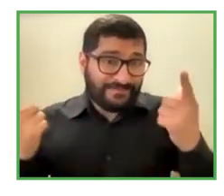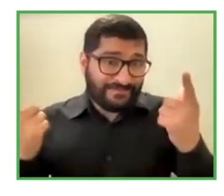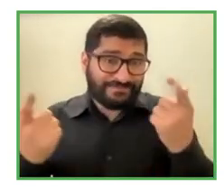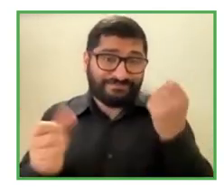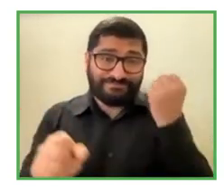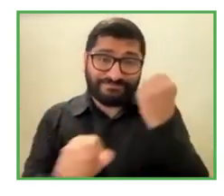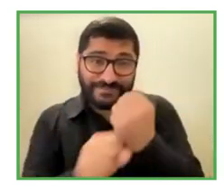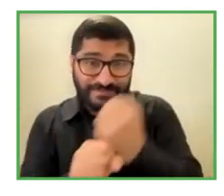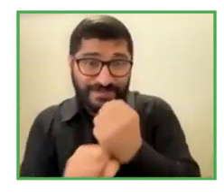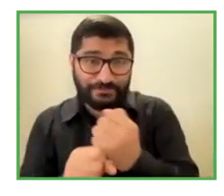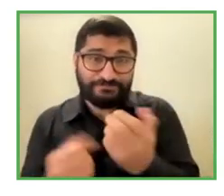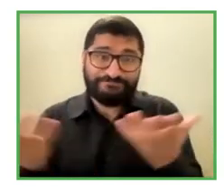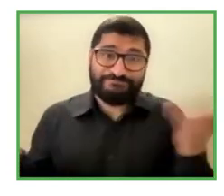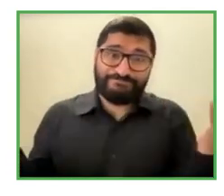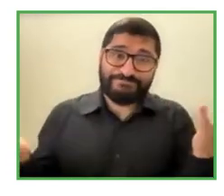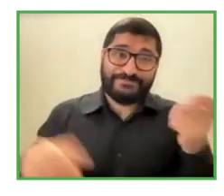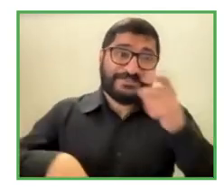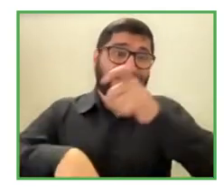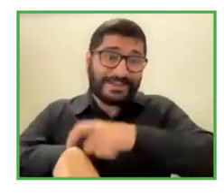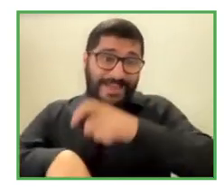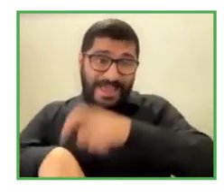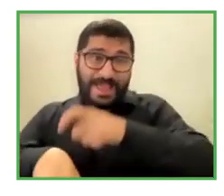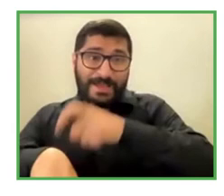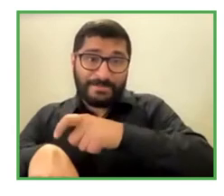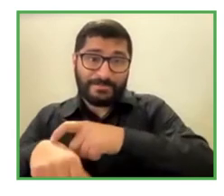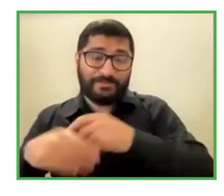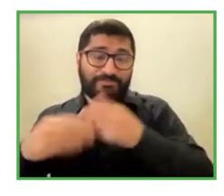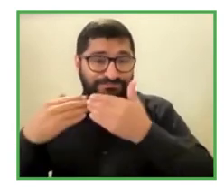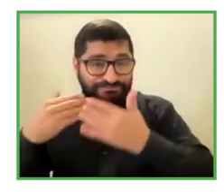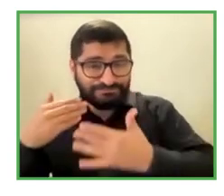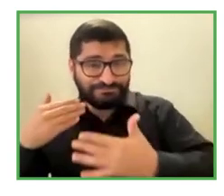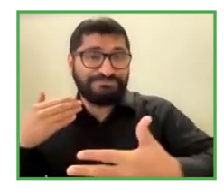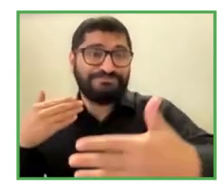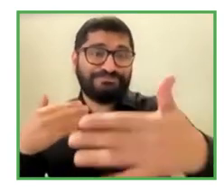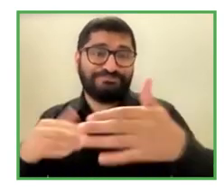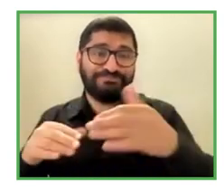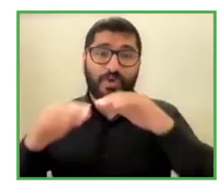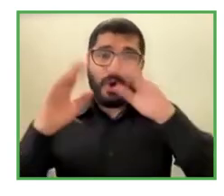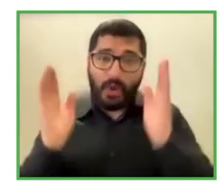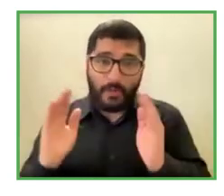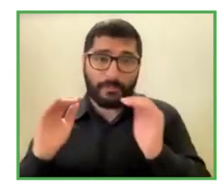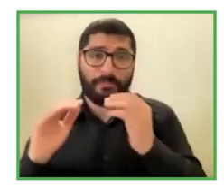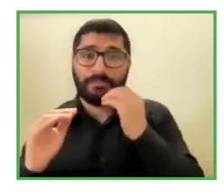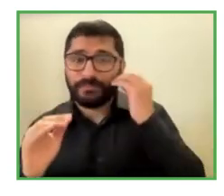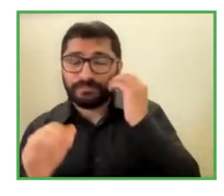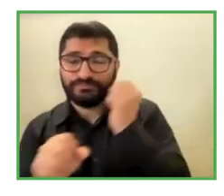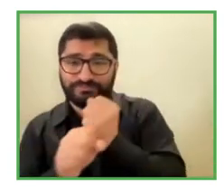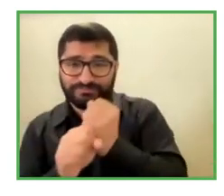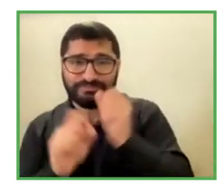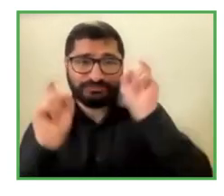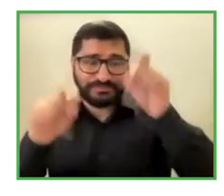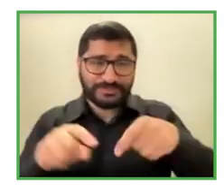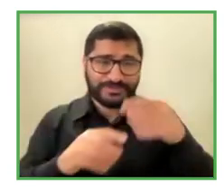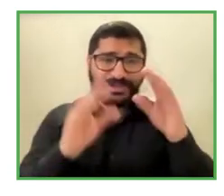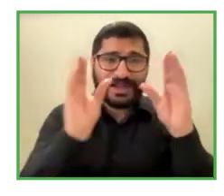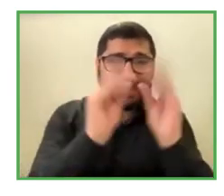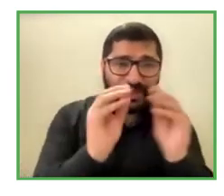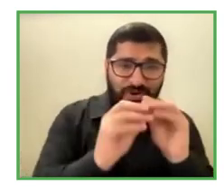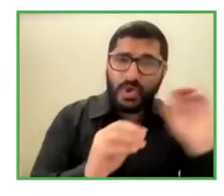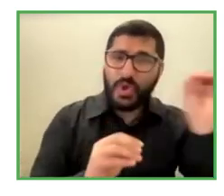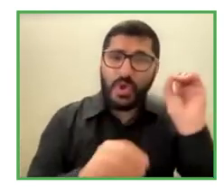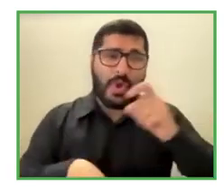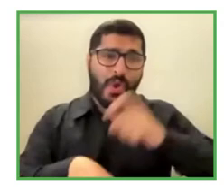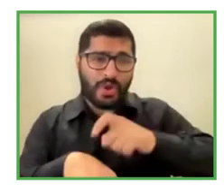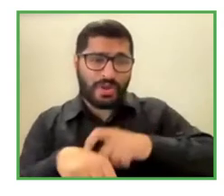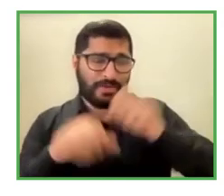meetings are not at very convenient times. But we're more than happy to do this work, even if it means